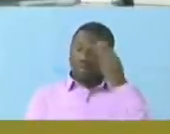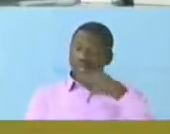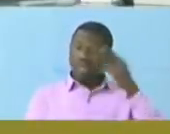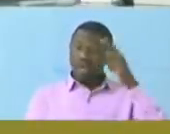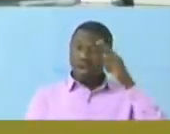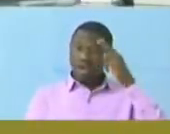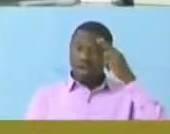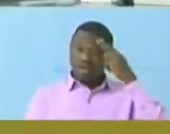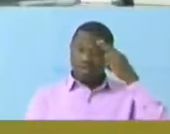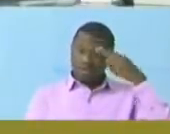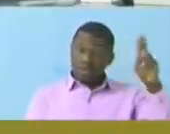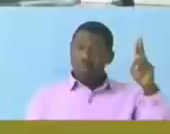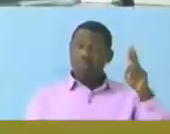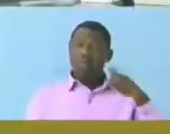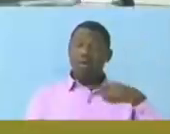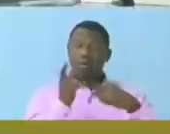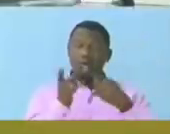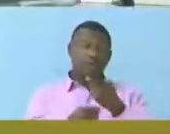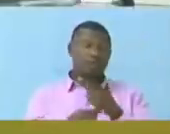I wouldn't mind going home for